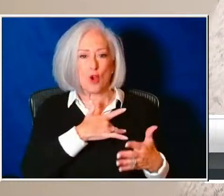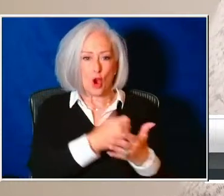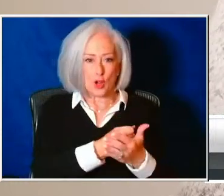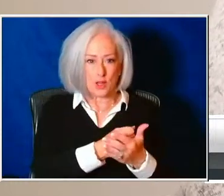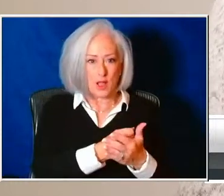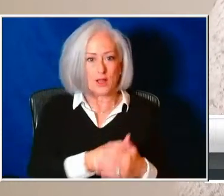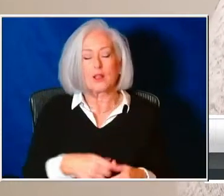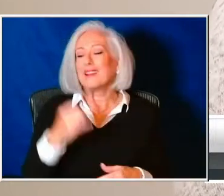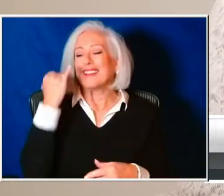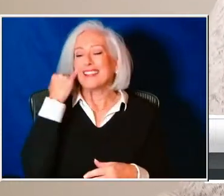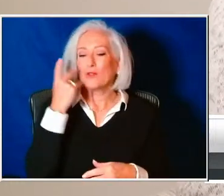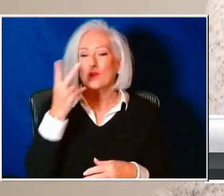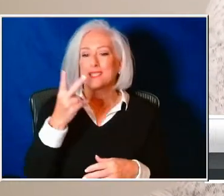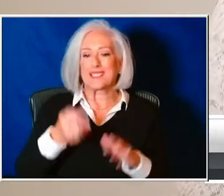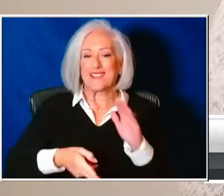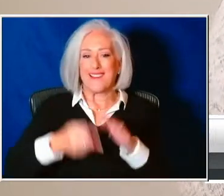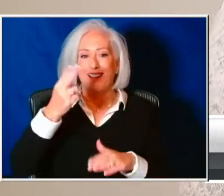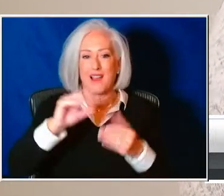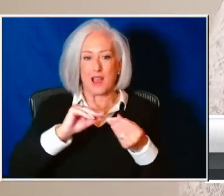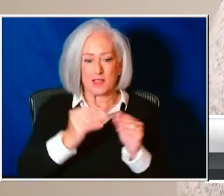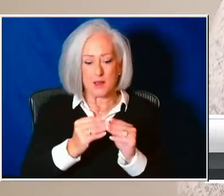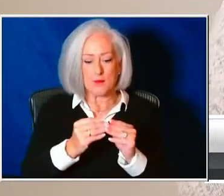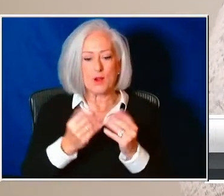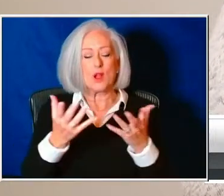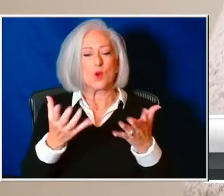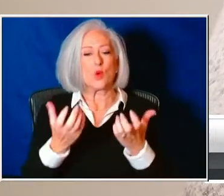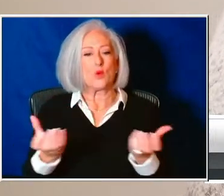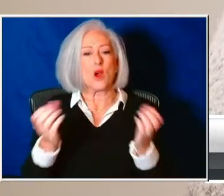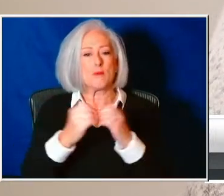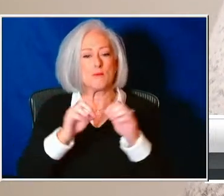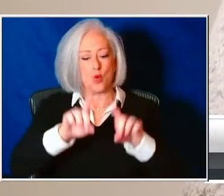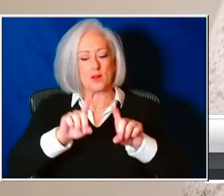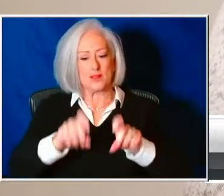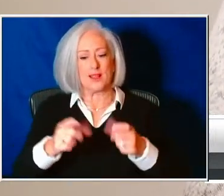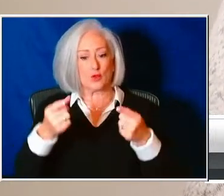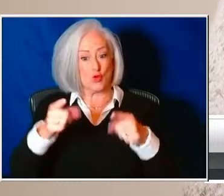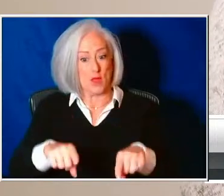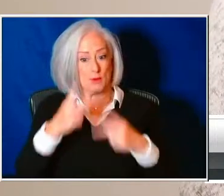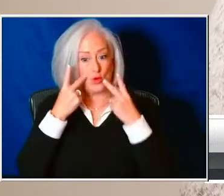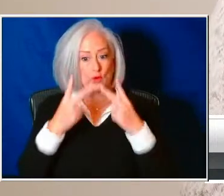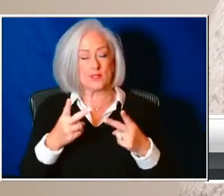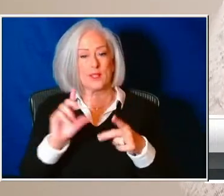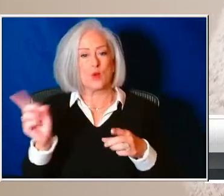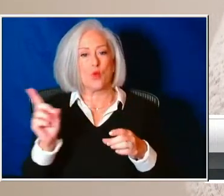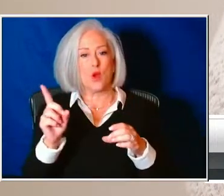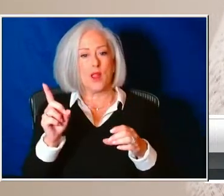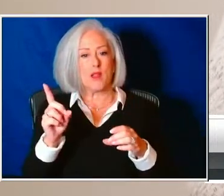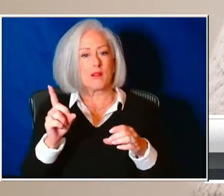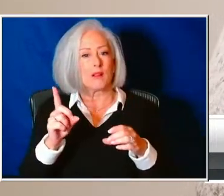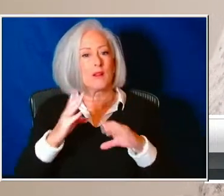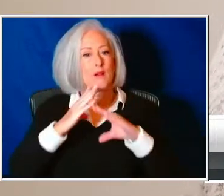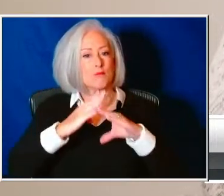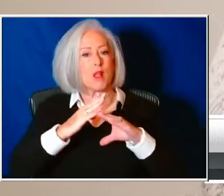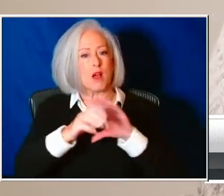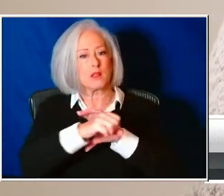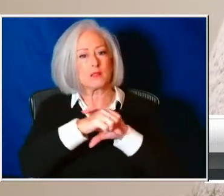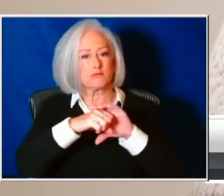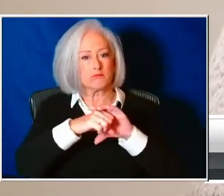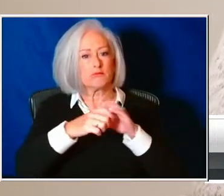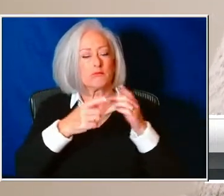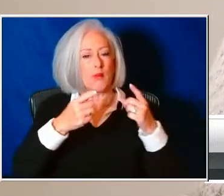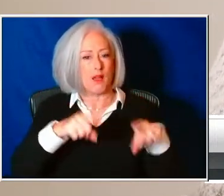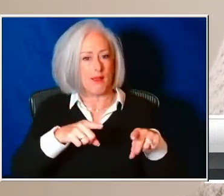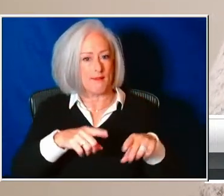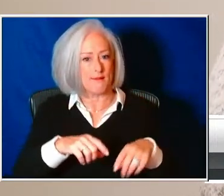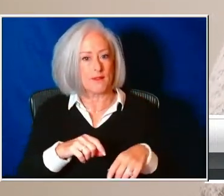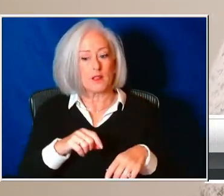that is going to specifically look for those blockages. So anything usually we're score 400 unless the person is symptomatic or has